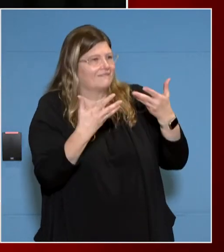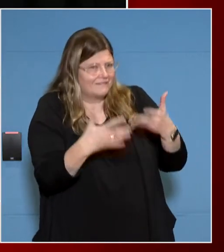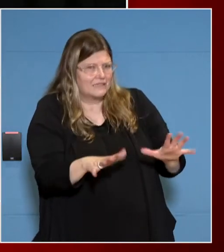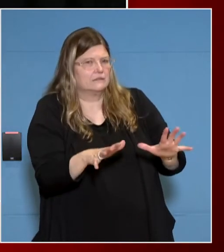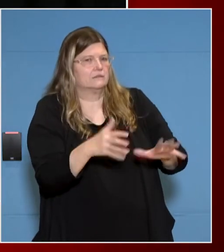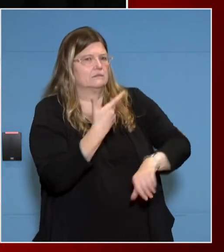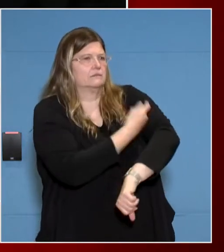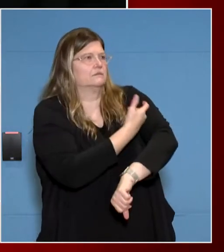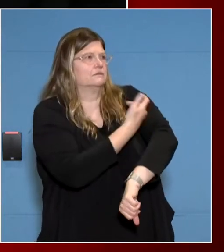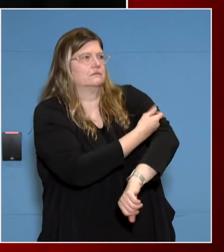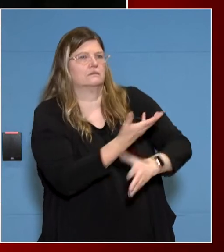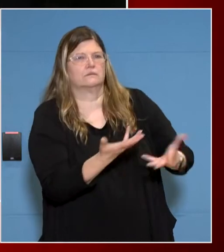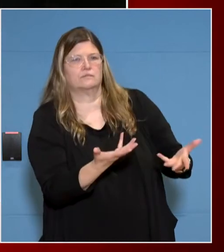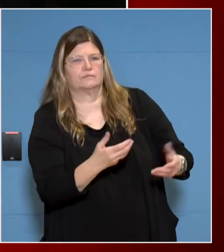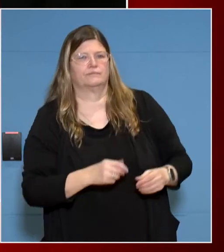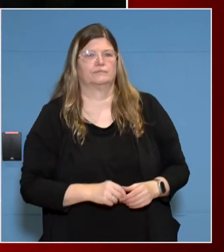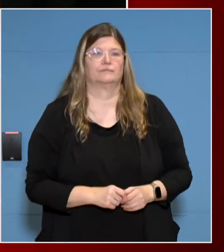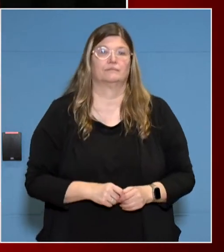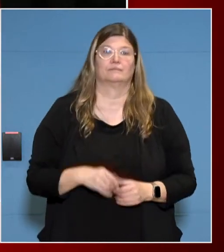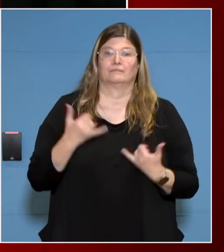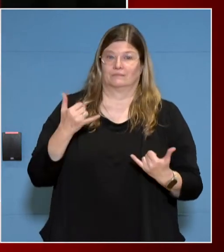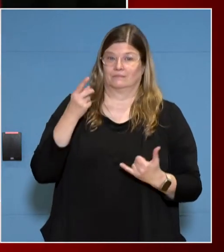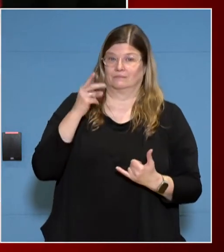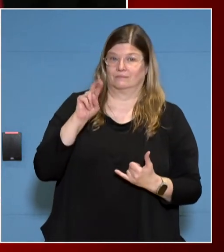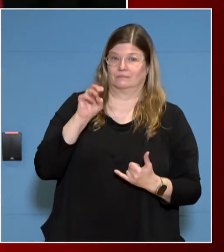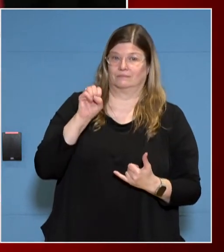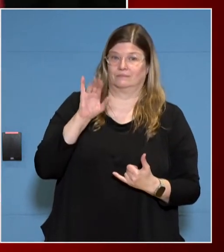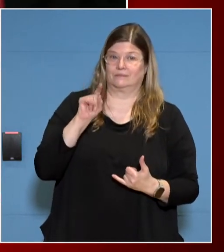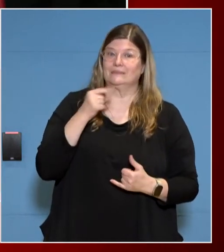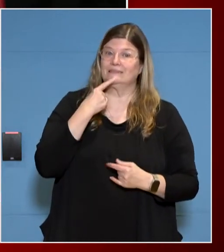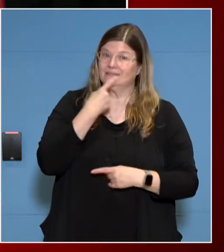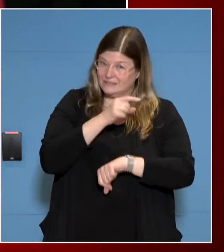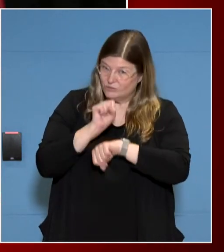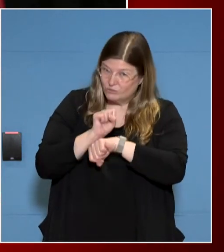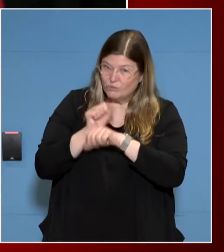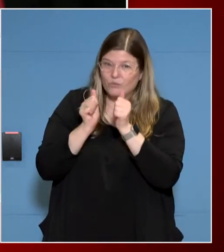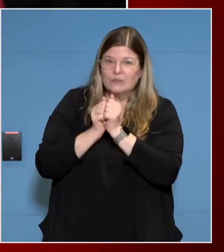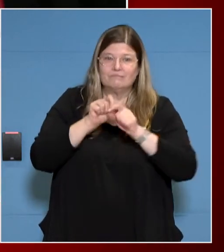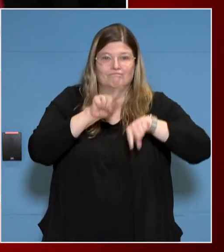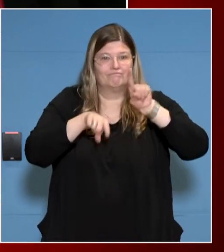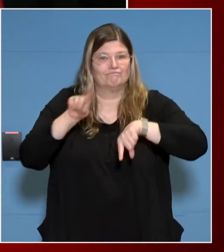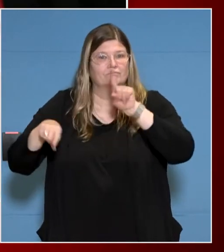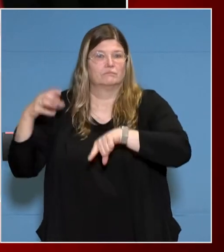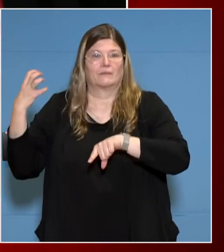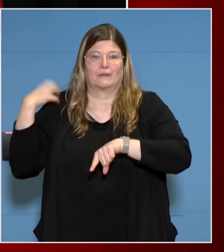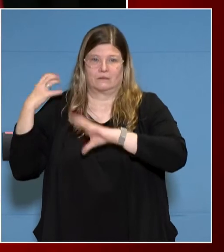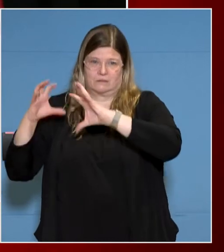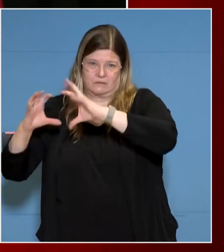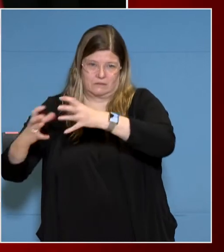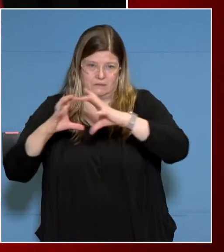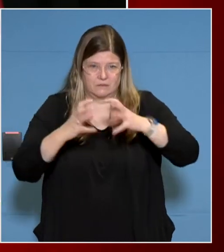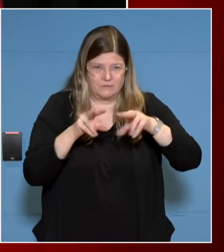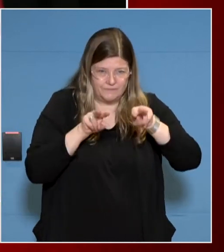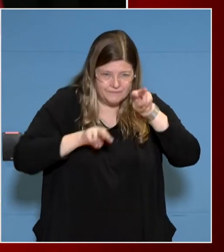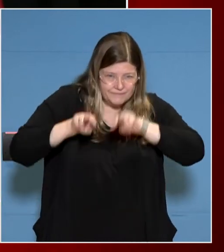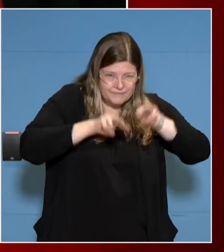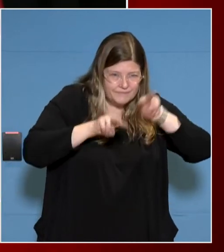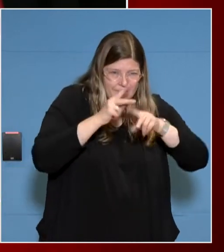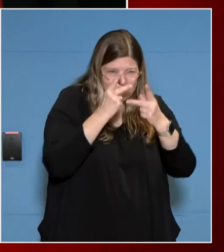Sure. We're working with the various employer groups to more accurately assess that data element.